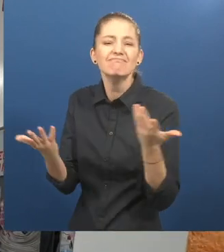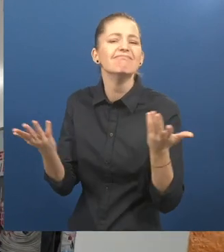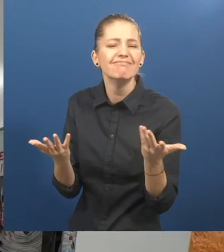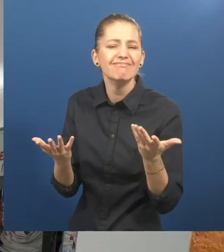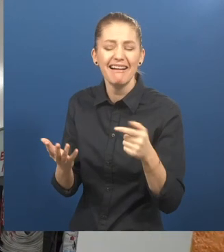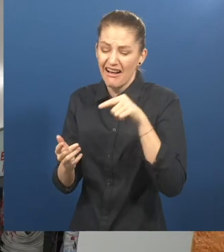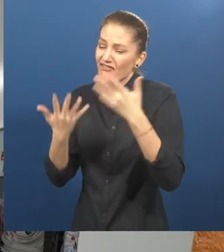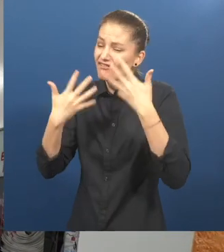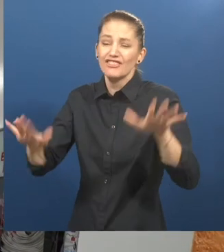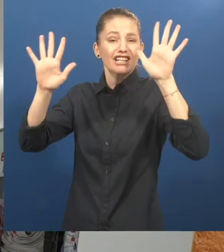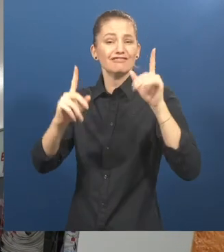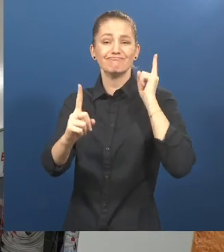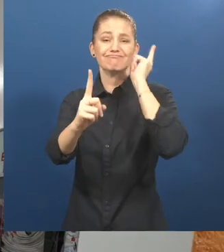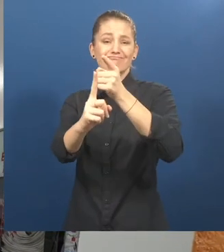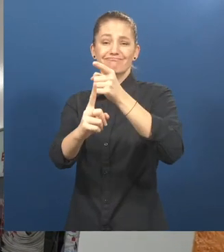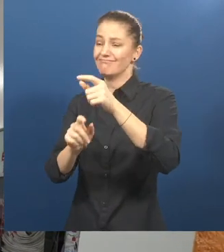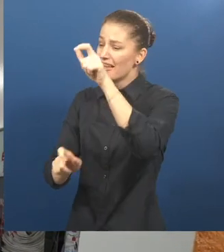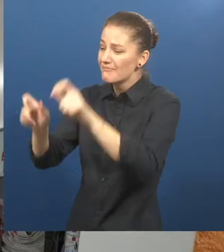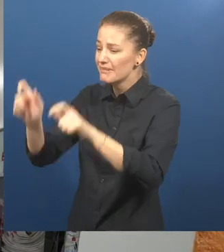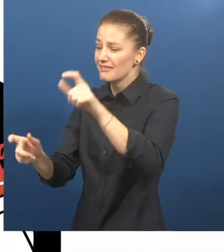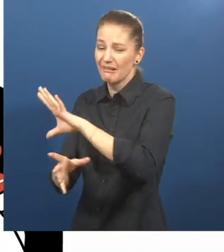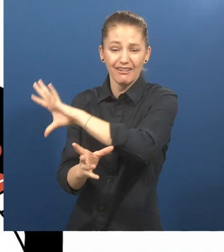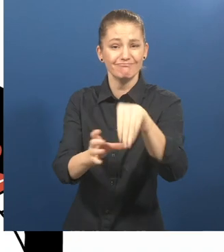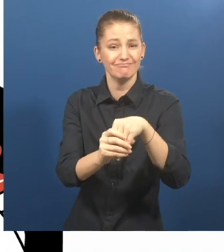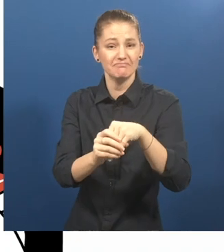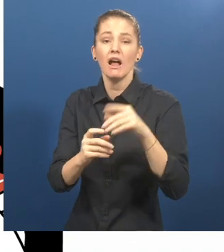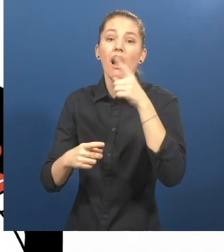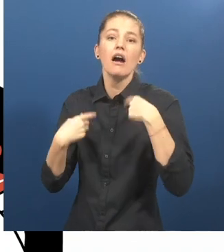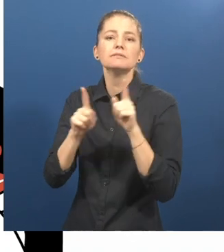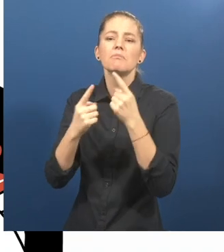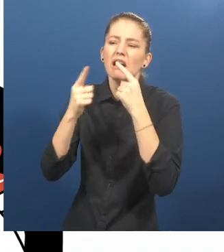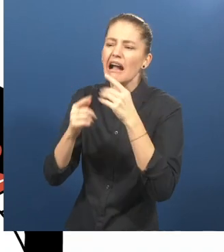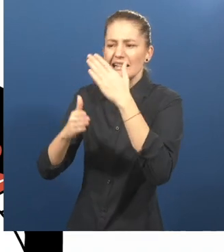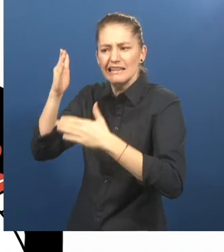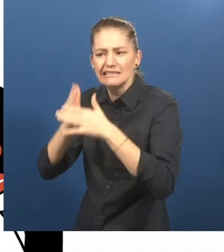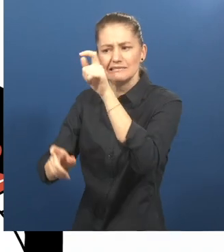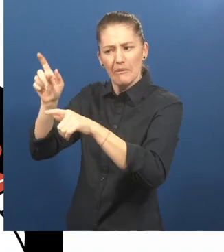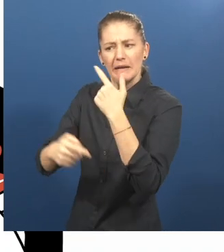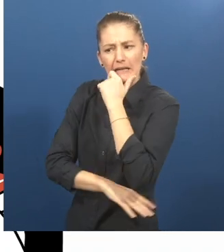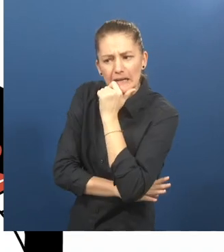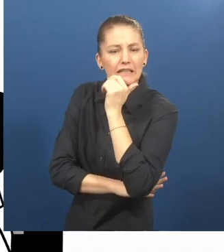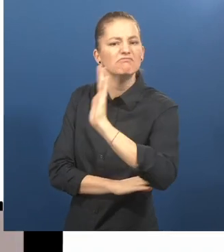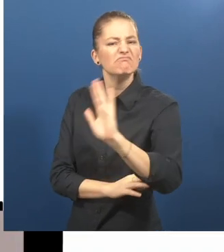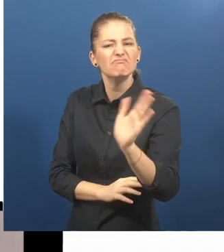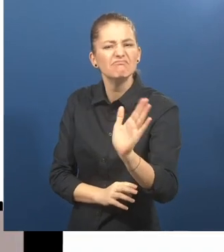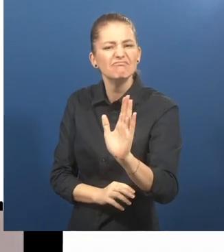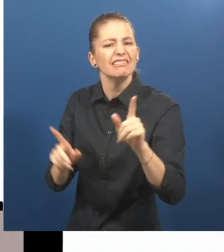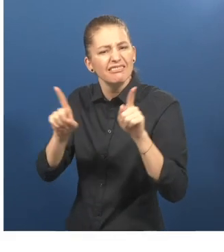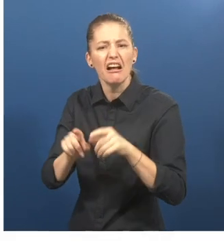about people with disabilities and talk only about people. When I stop talking about labor inclusion and talk about